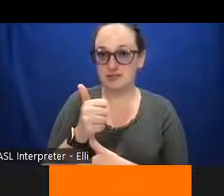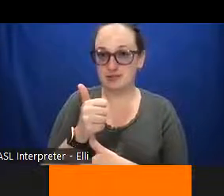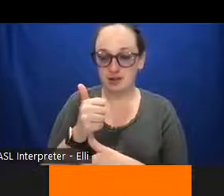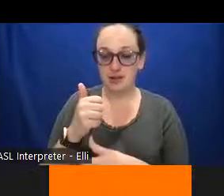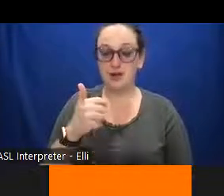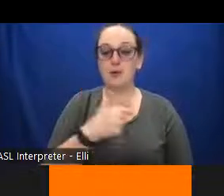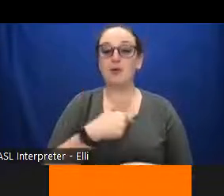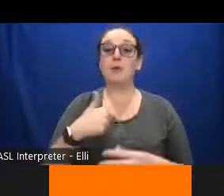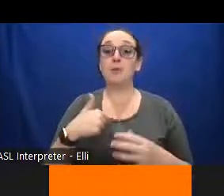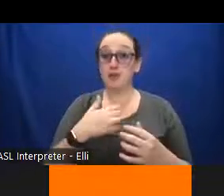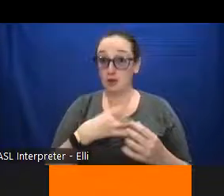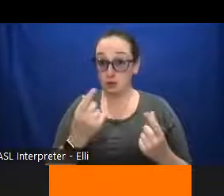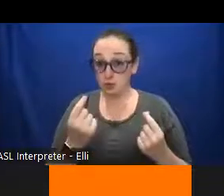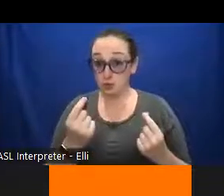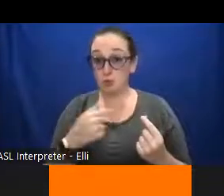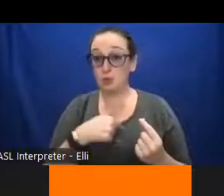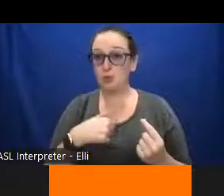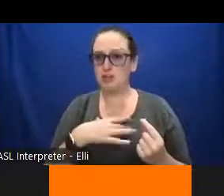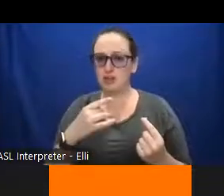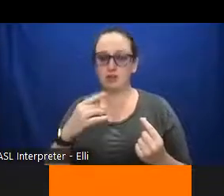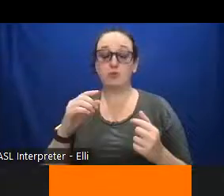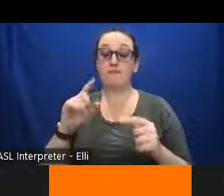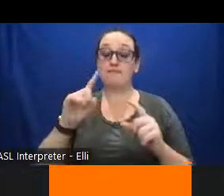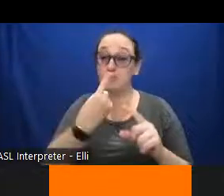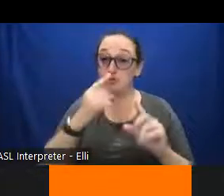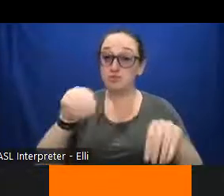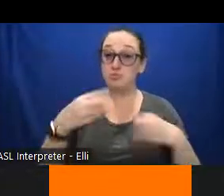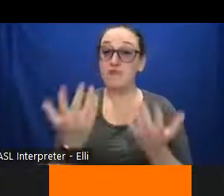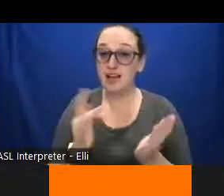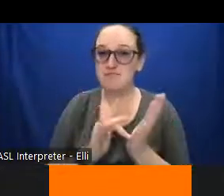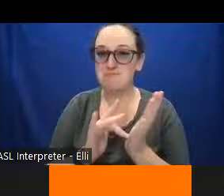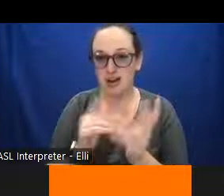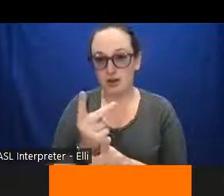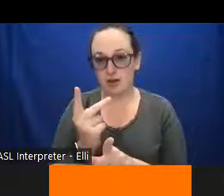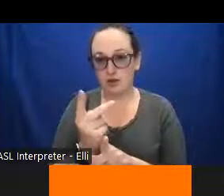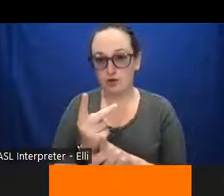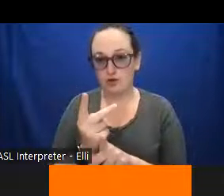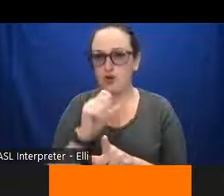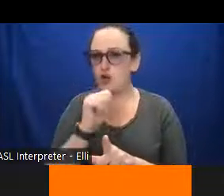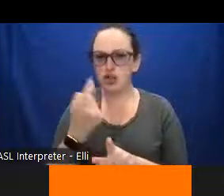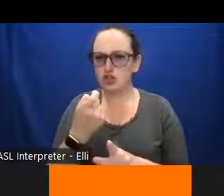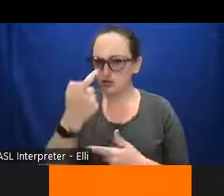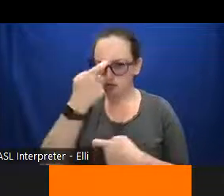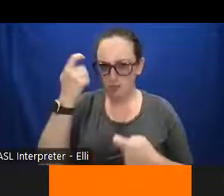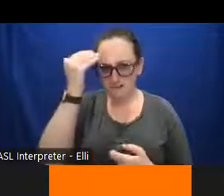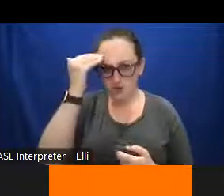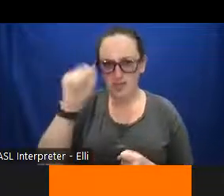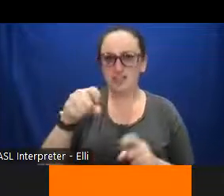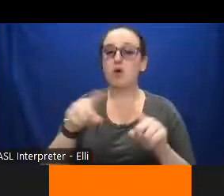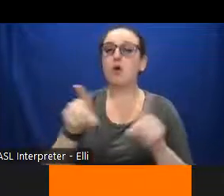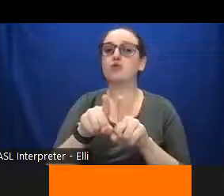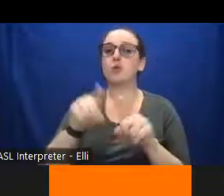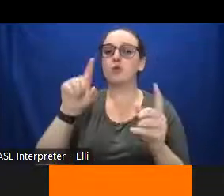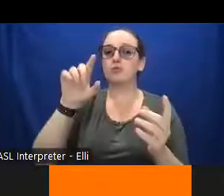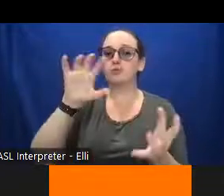make sure that we, again, are approaching the medical care first and approaching people in not just a trauma-informed way, but a holistic way,